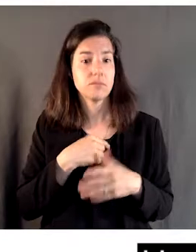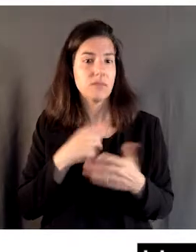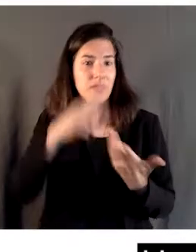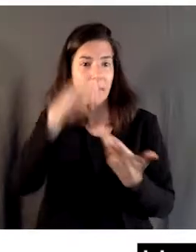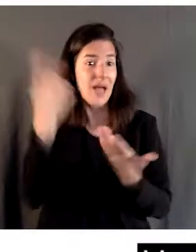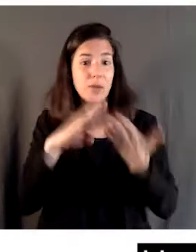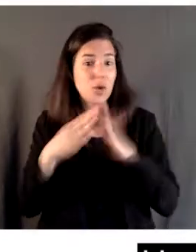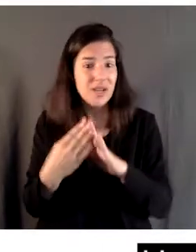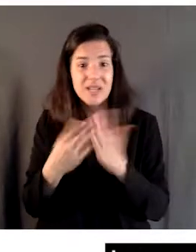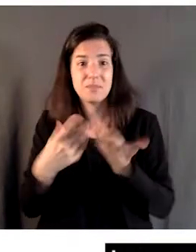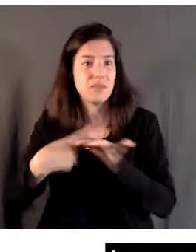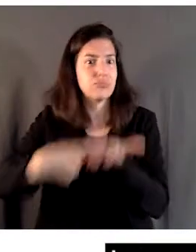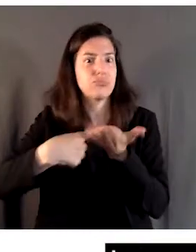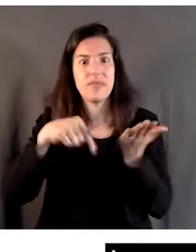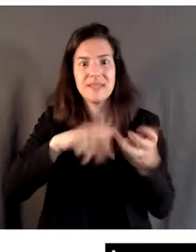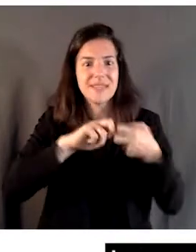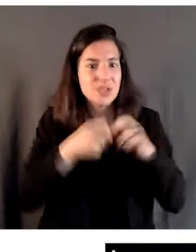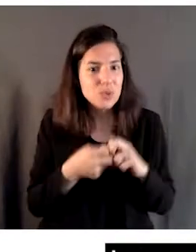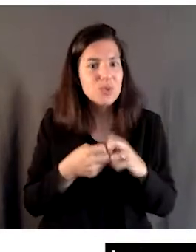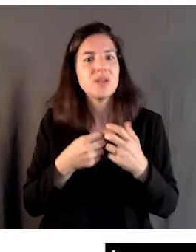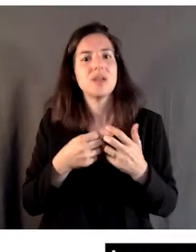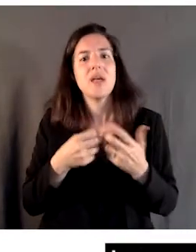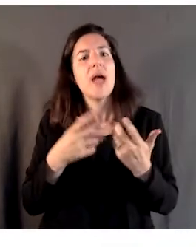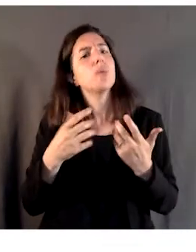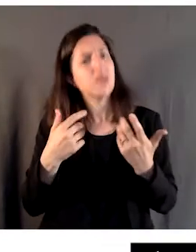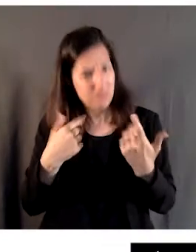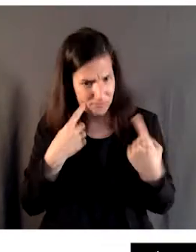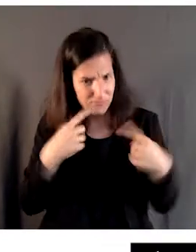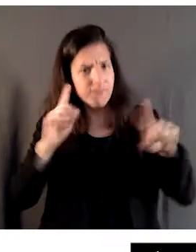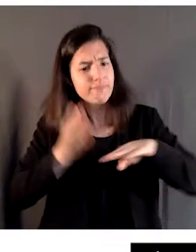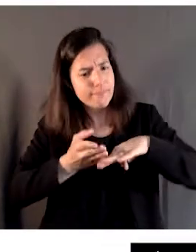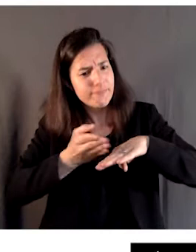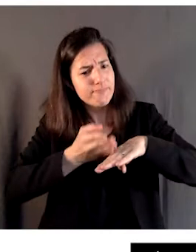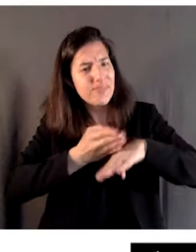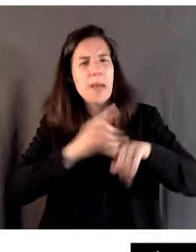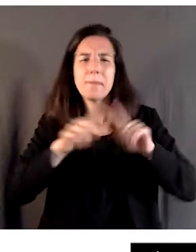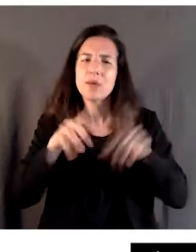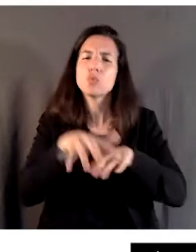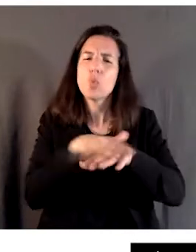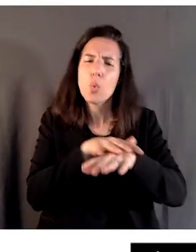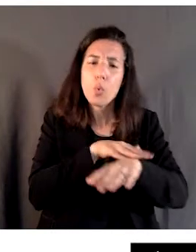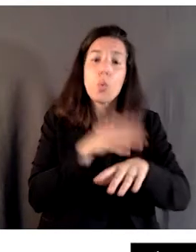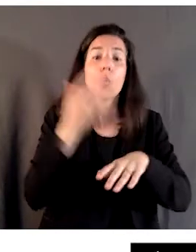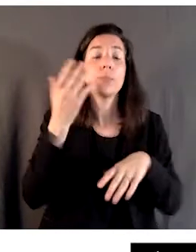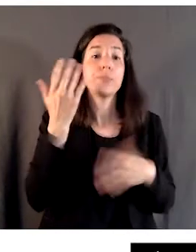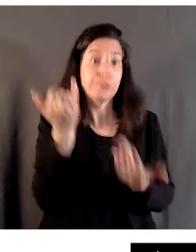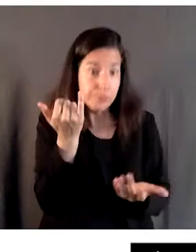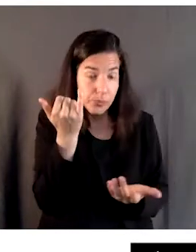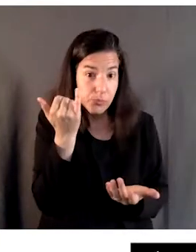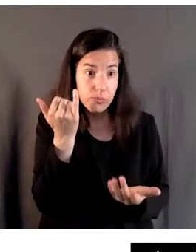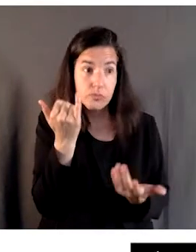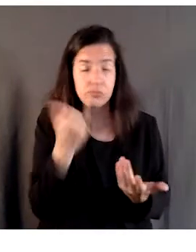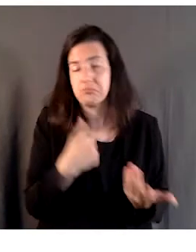has been talking about these issues, and we have been moving things along, but at a bit of a slower pace because of, I